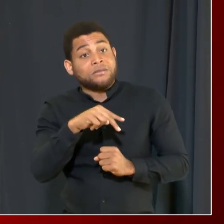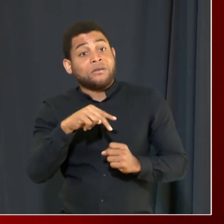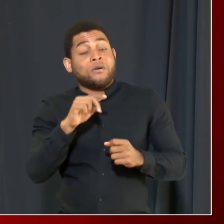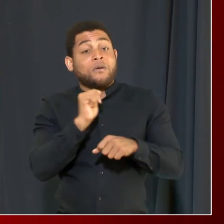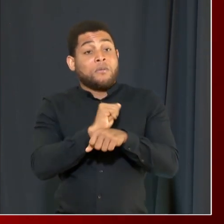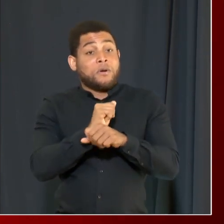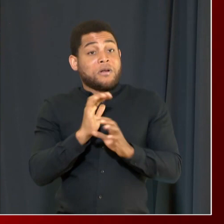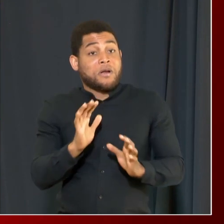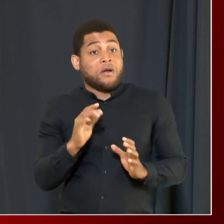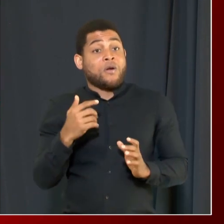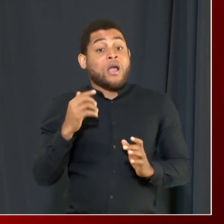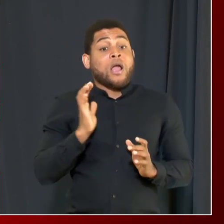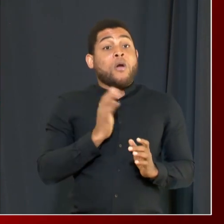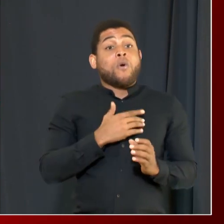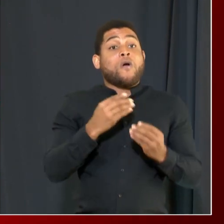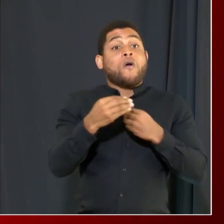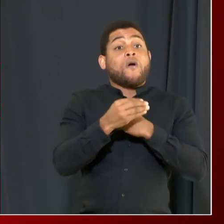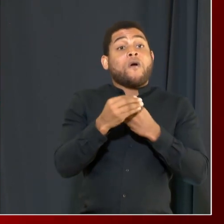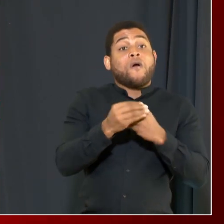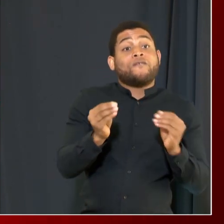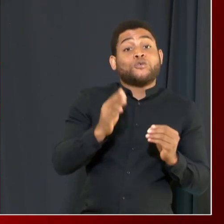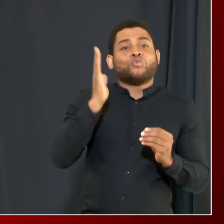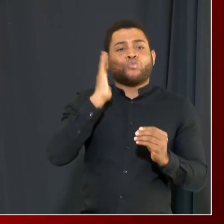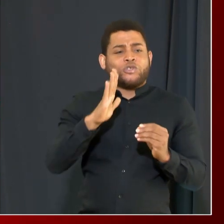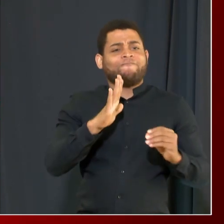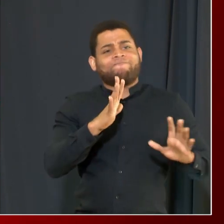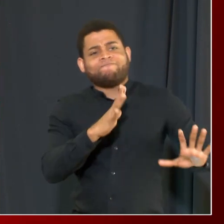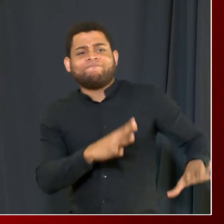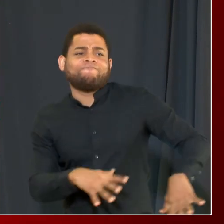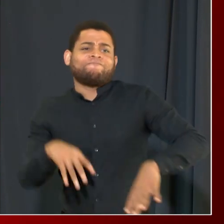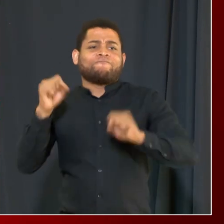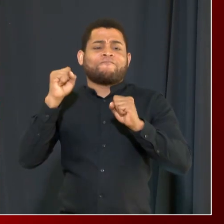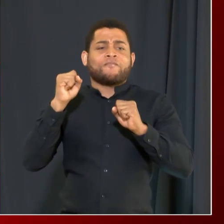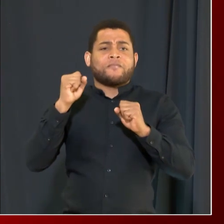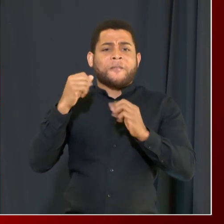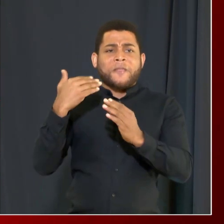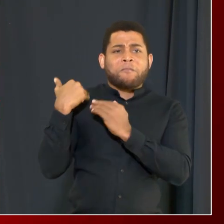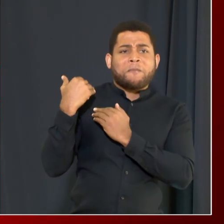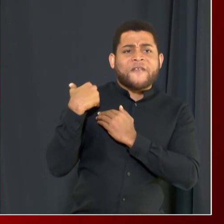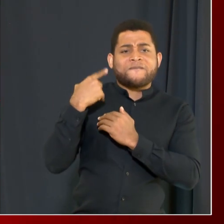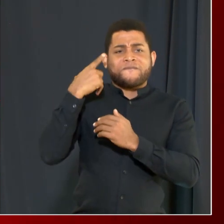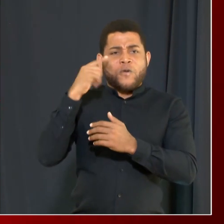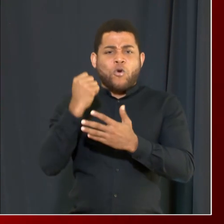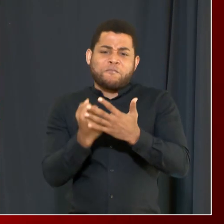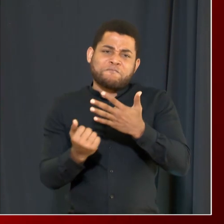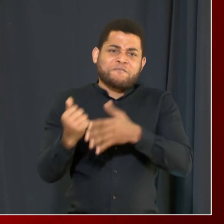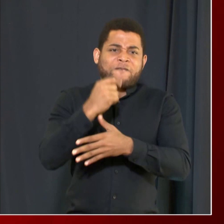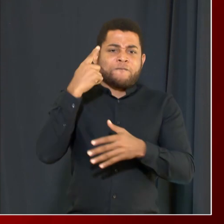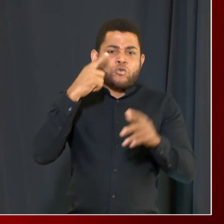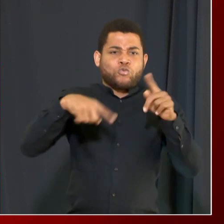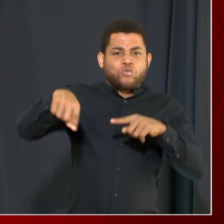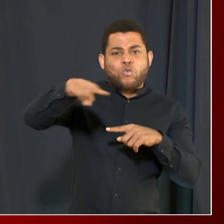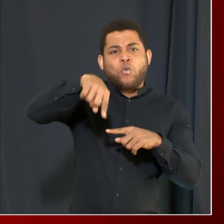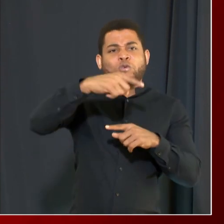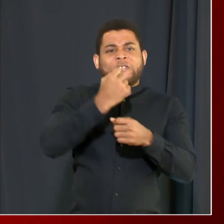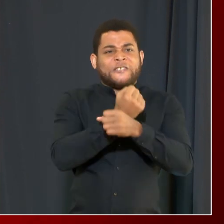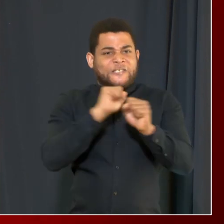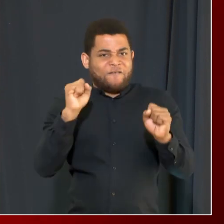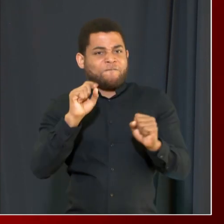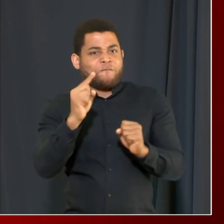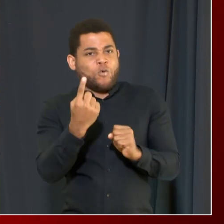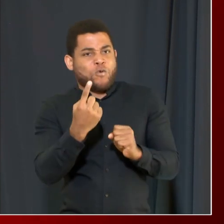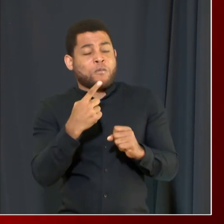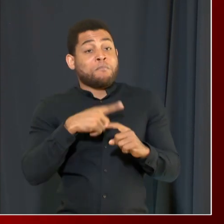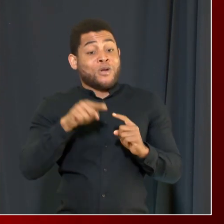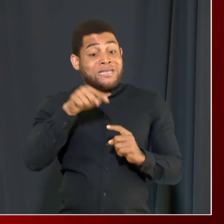office, will be assuming responsibility primarily for Safe Passages October 1, but it has been a partnership in making